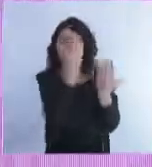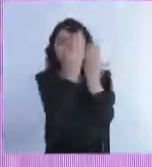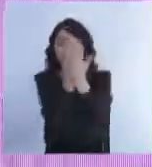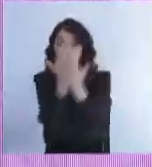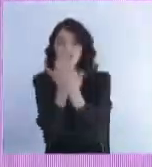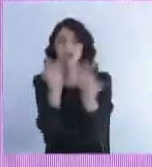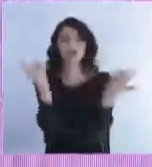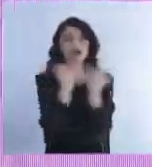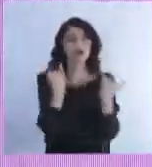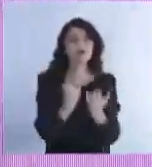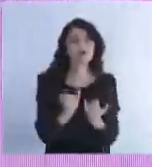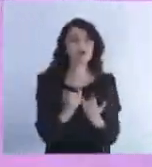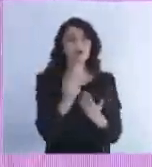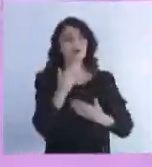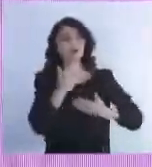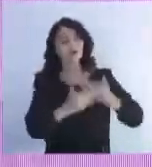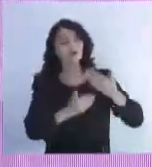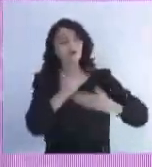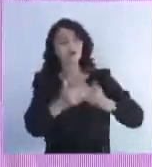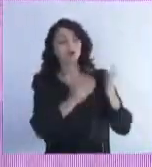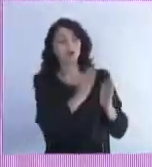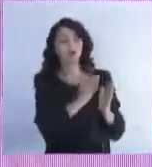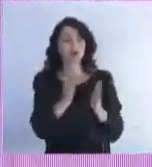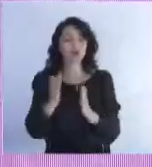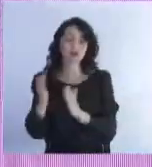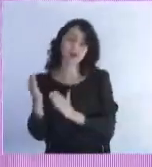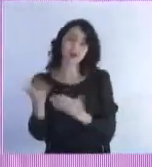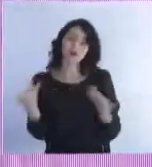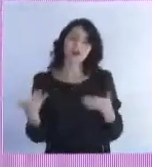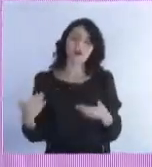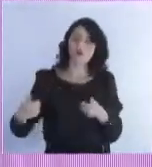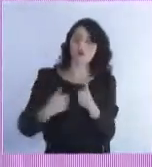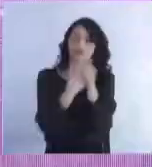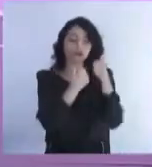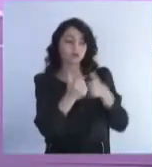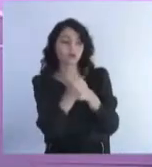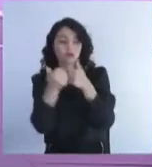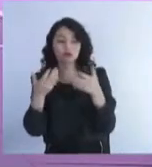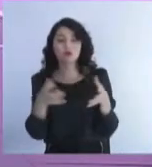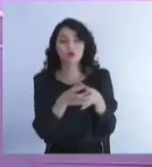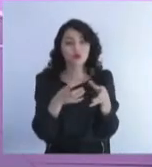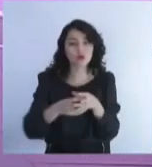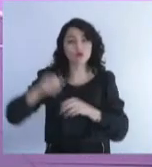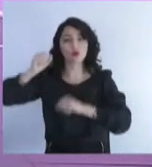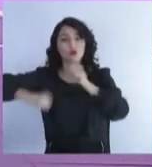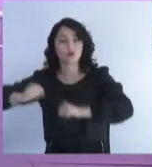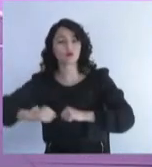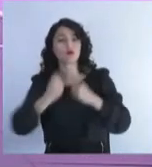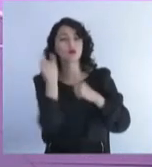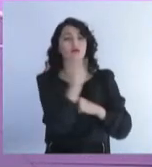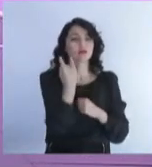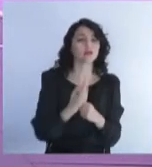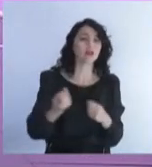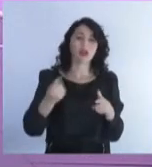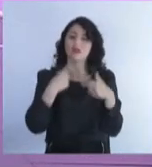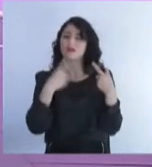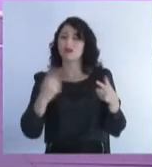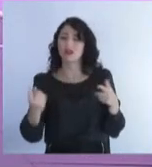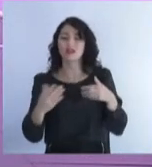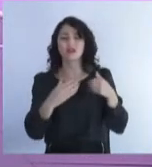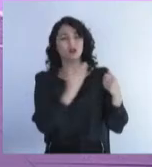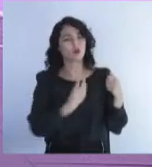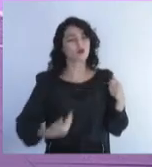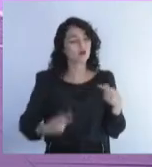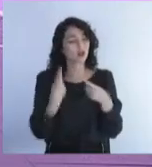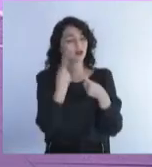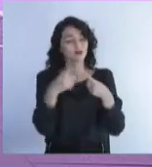forma sistémica, en colaboración del mundo académico, de la empresa, los gobiernos, la sociedad civil, va a ser fundamental.